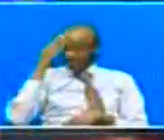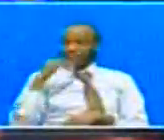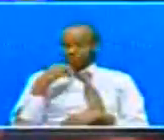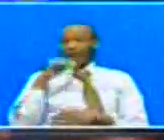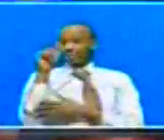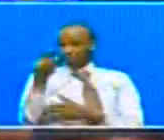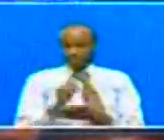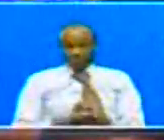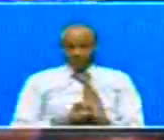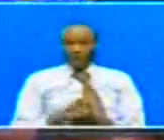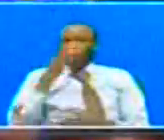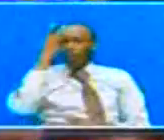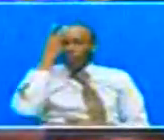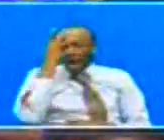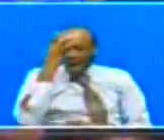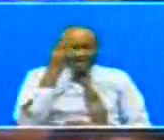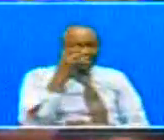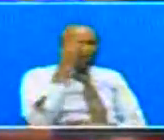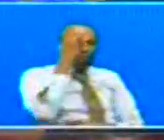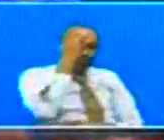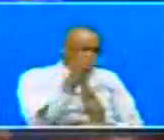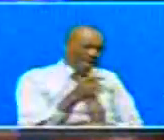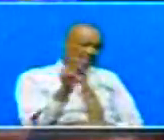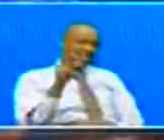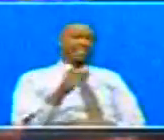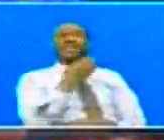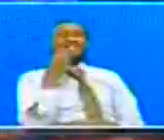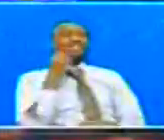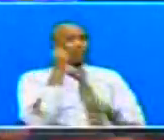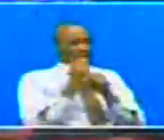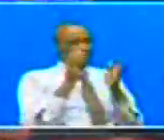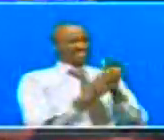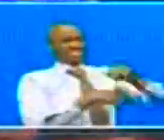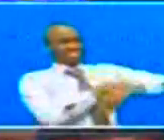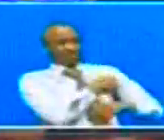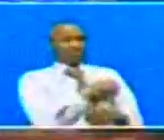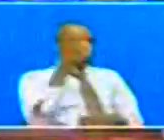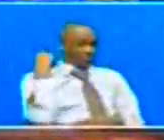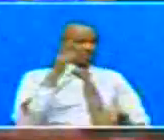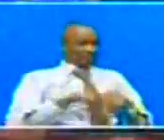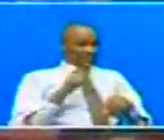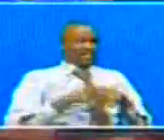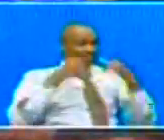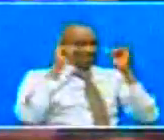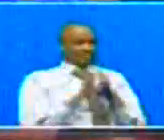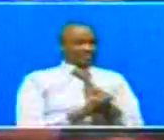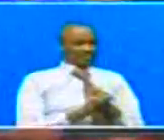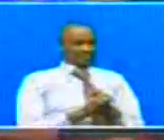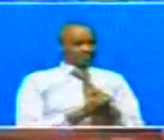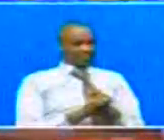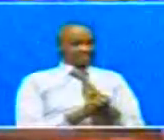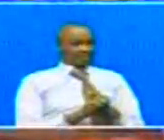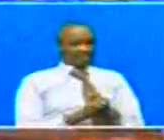you this, why Jomo Kenyatta had to work with chiefs who had betrayed the independence movement, not the Mau Mau